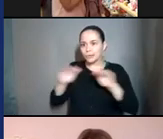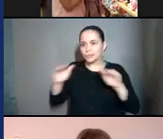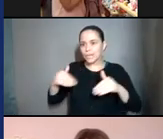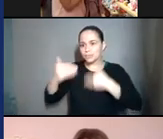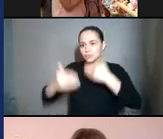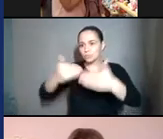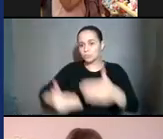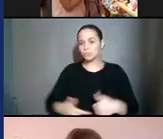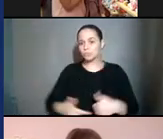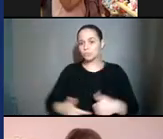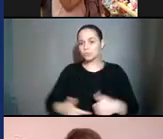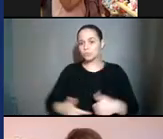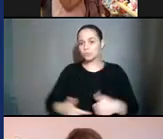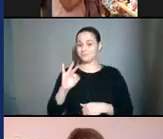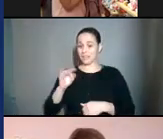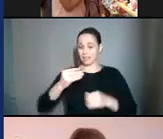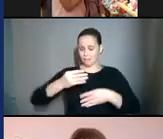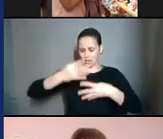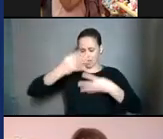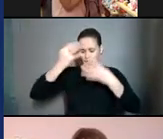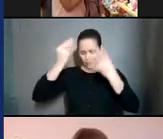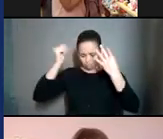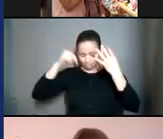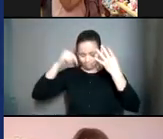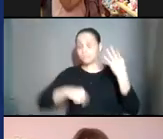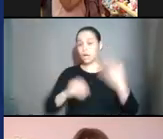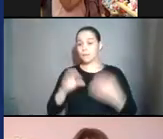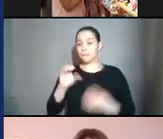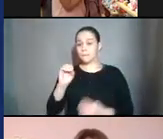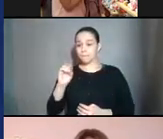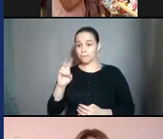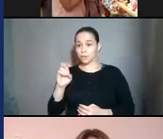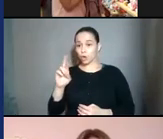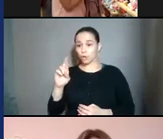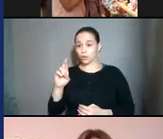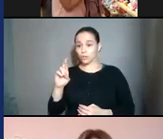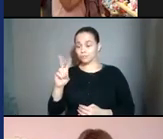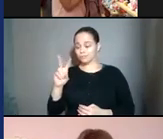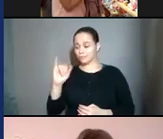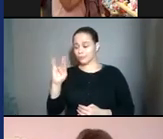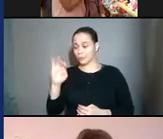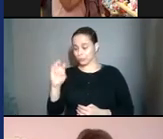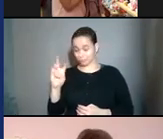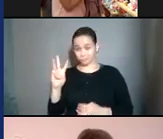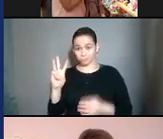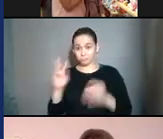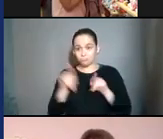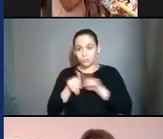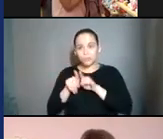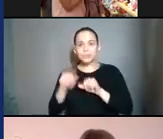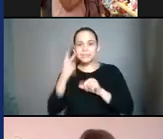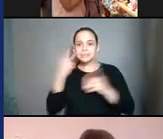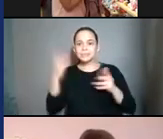If you scroll down on the Overview page, you will also be able to see your child's overall